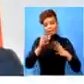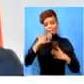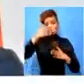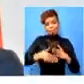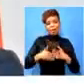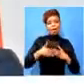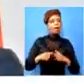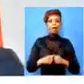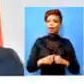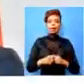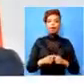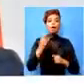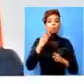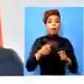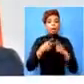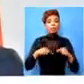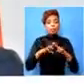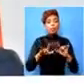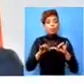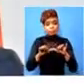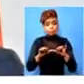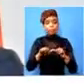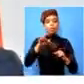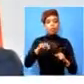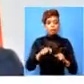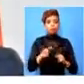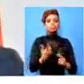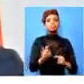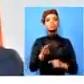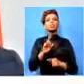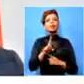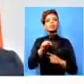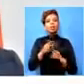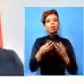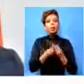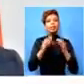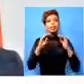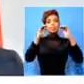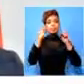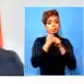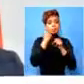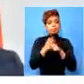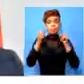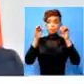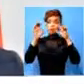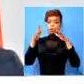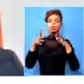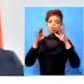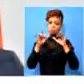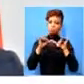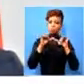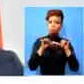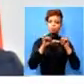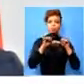it must be because we are going with the entire working class, moving together, marching forward